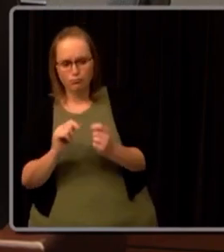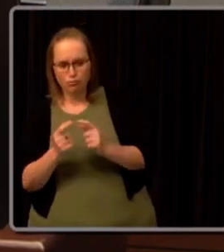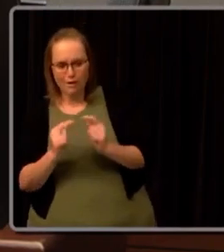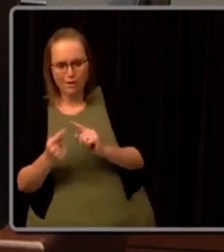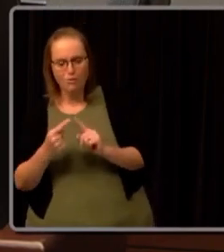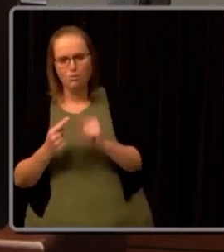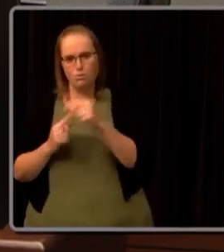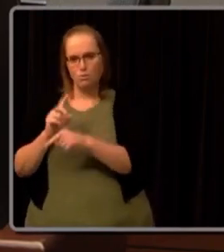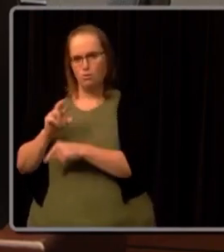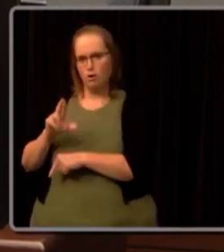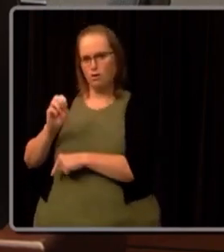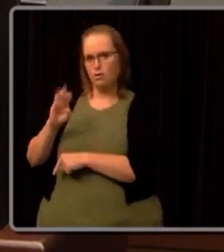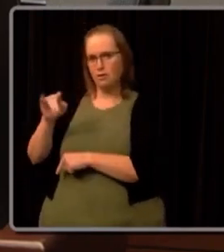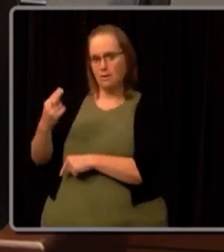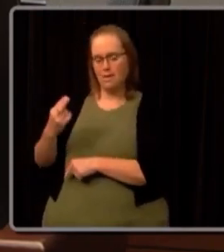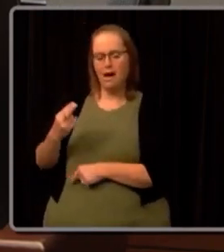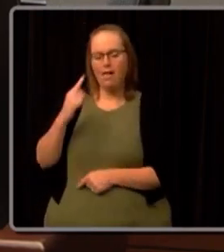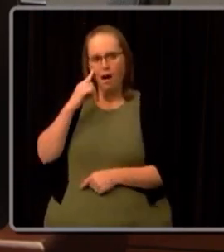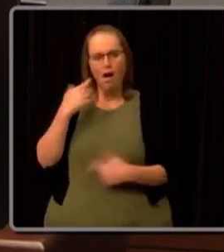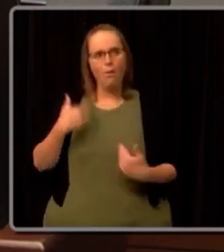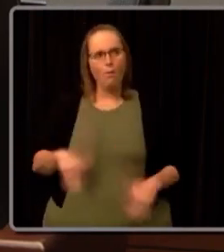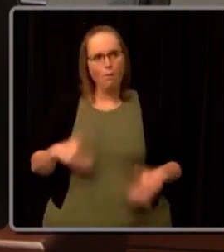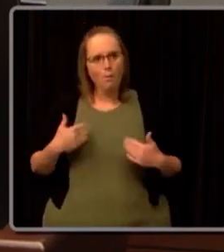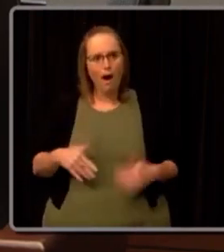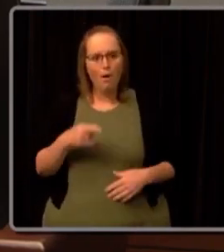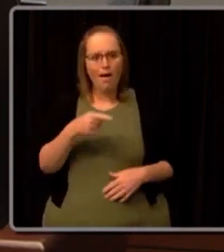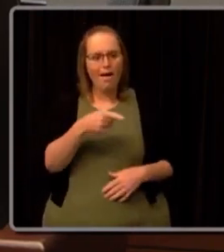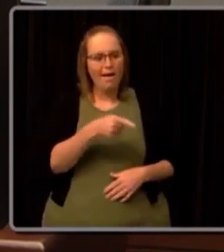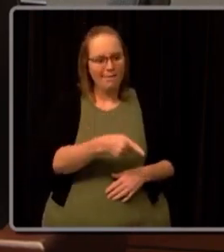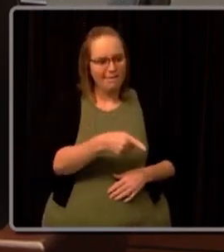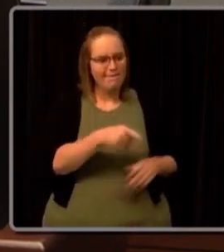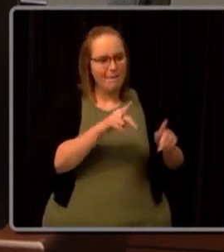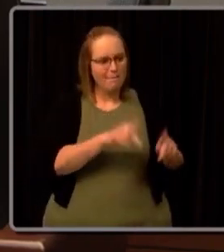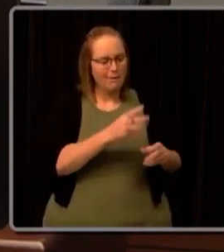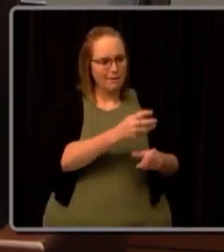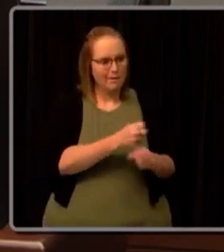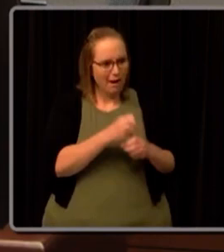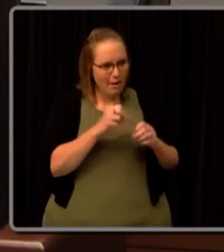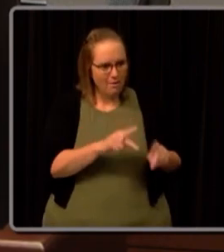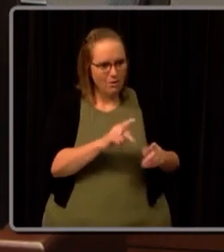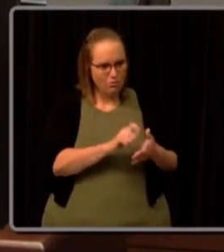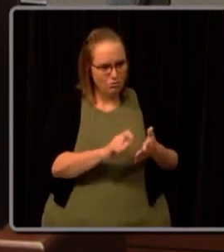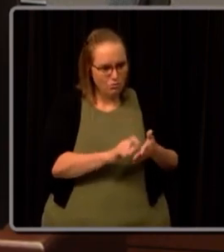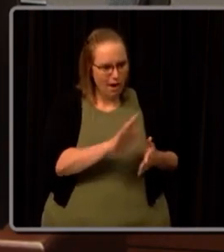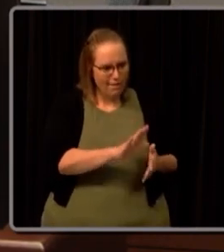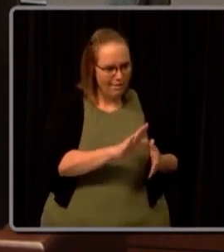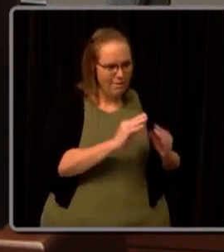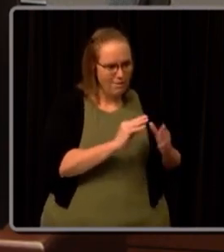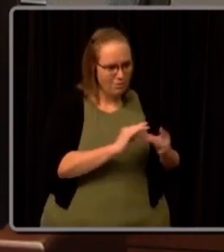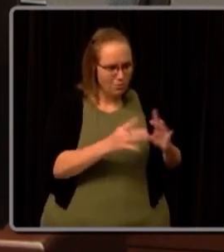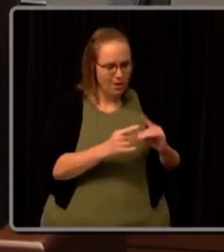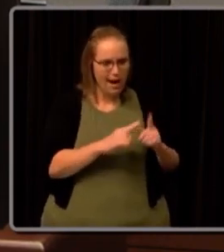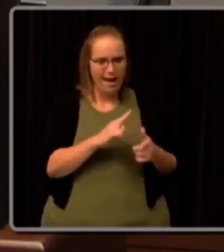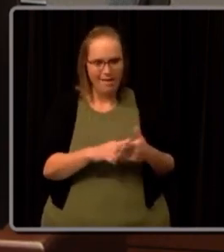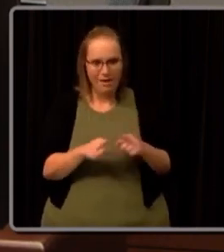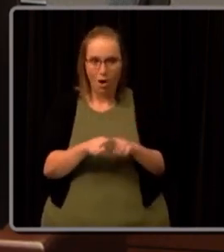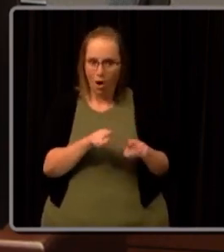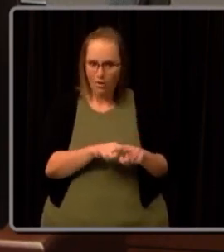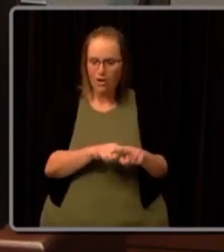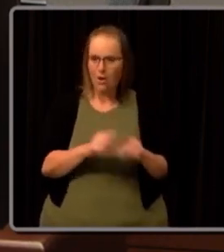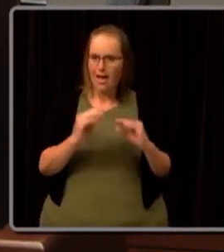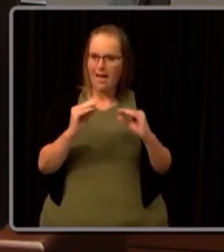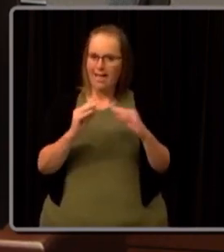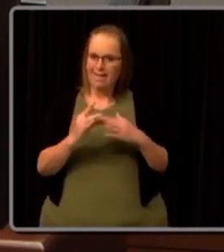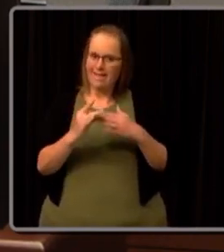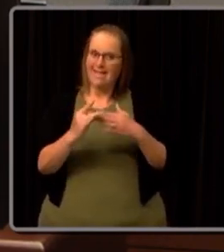the opportunity to write their story, but in addition, the leadership that we're